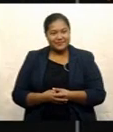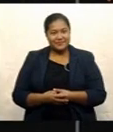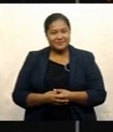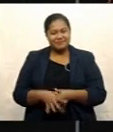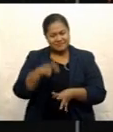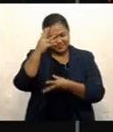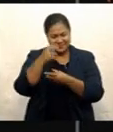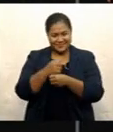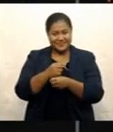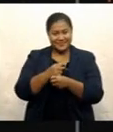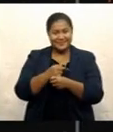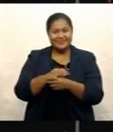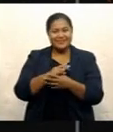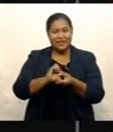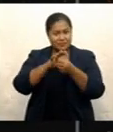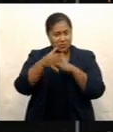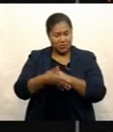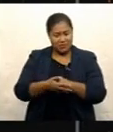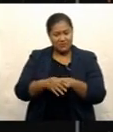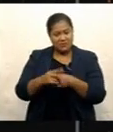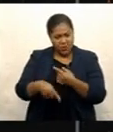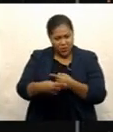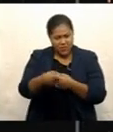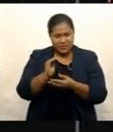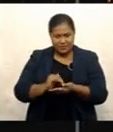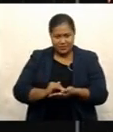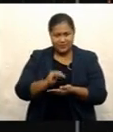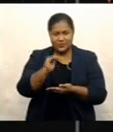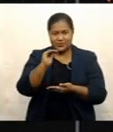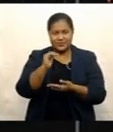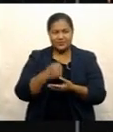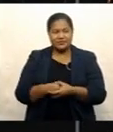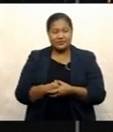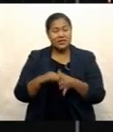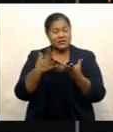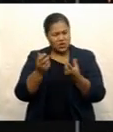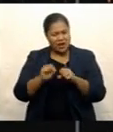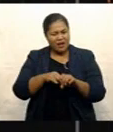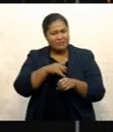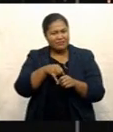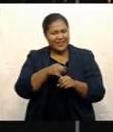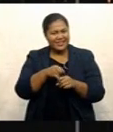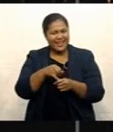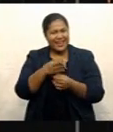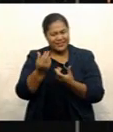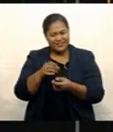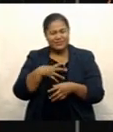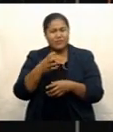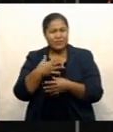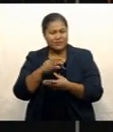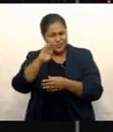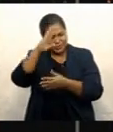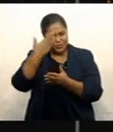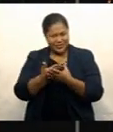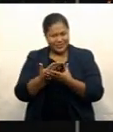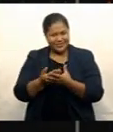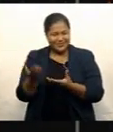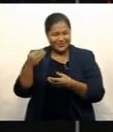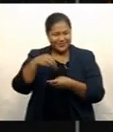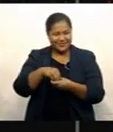Recapping our main stories, COVID cases continue to increase. SOS sounded for medical students,